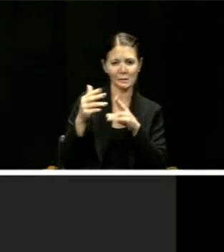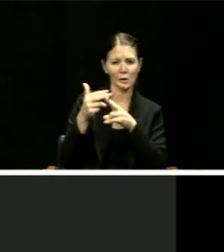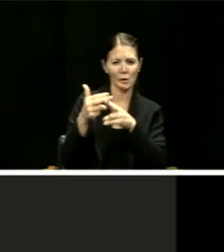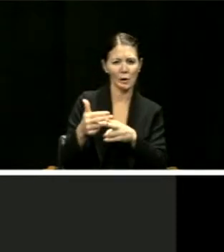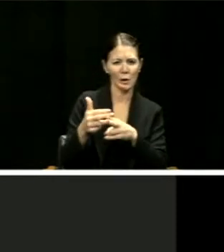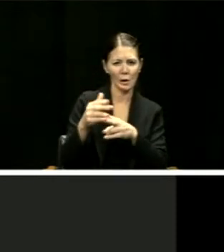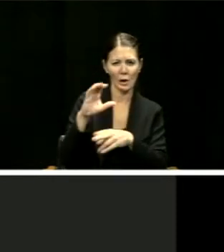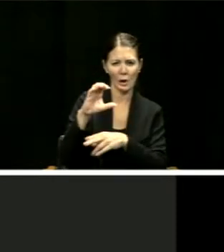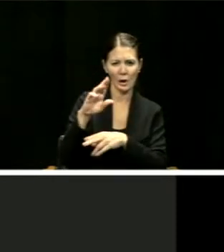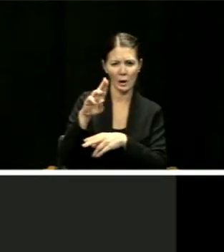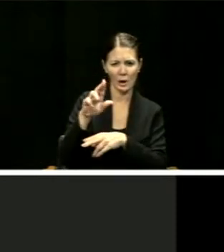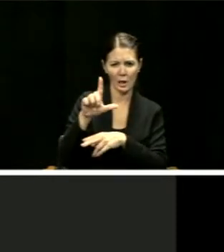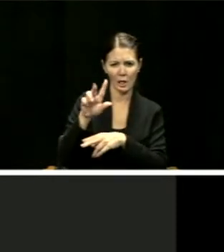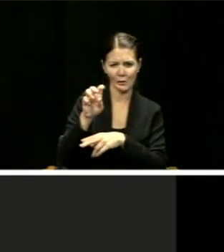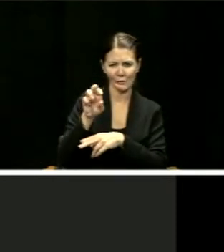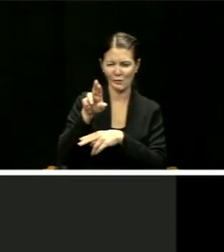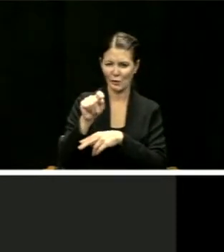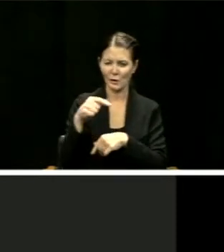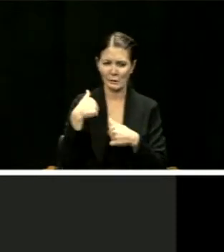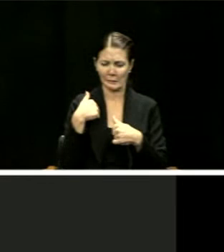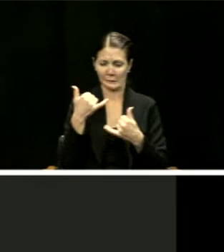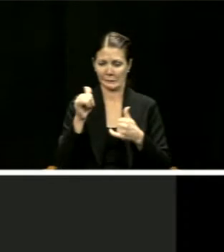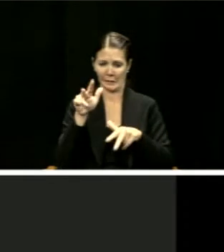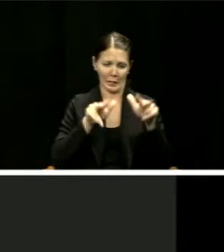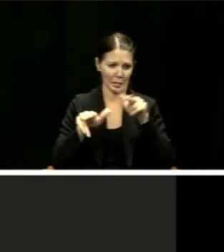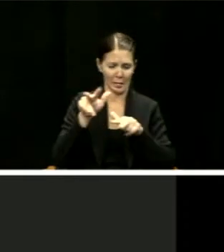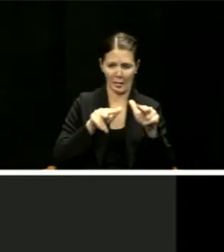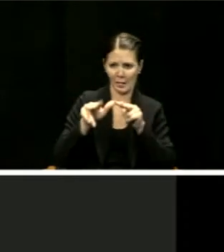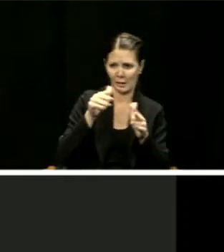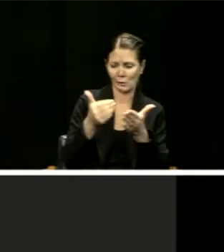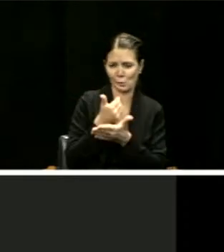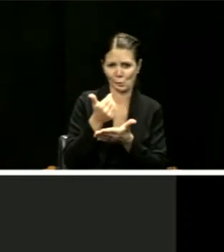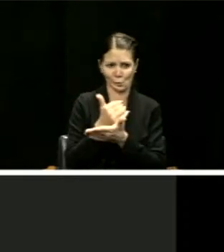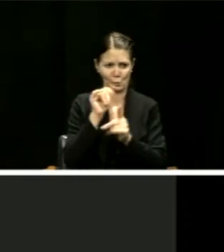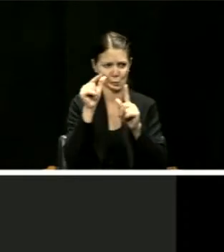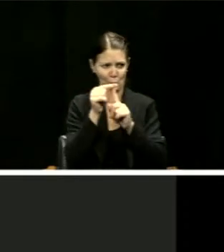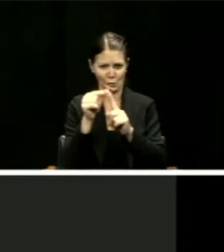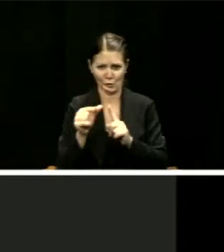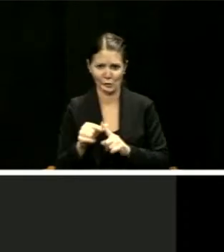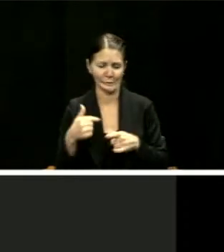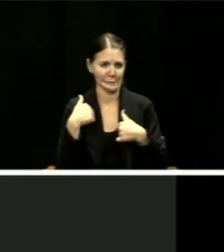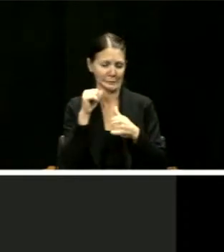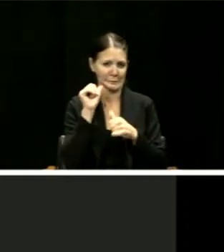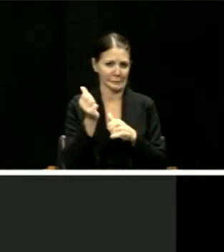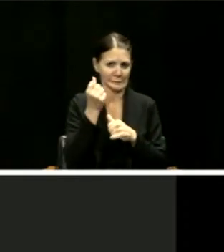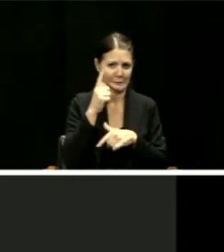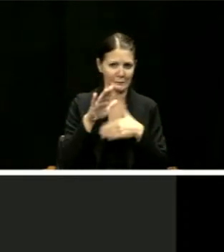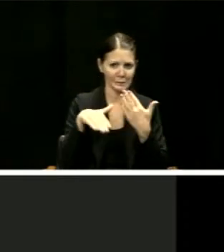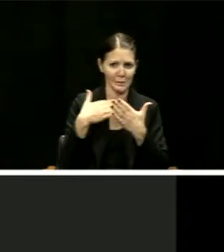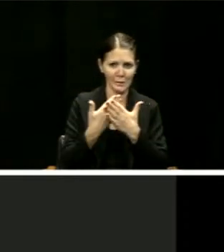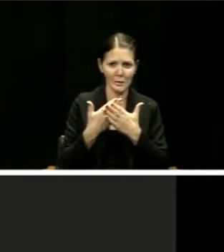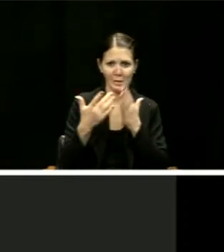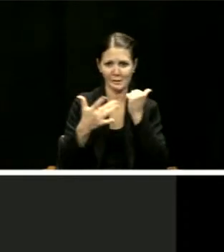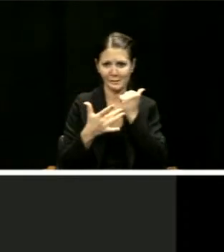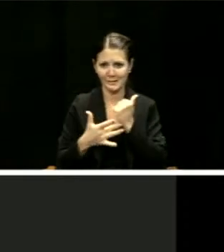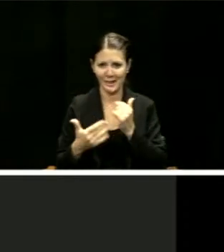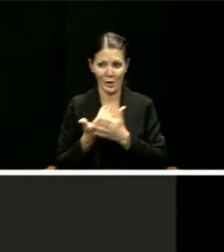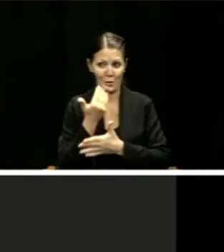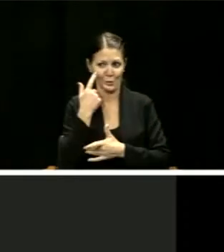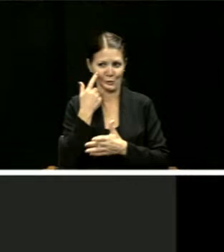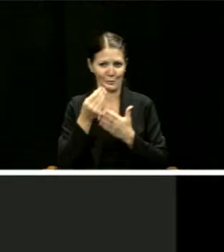the culvert. I'm trying to, learn all the phrases and the new terminology as a new homeowner